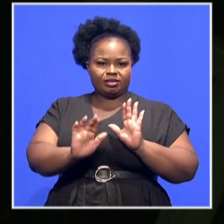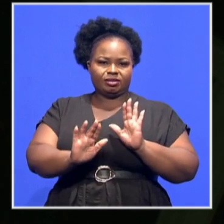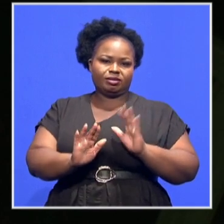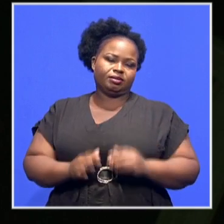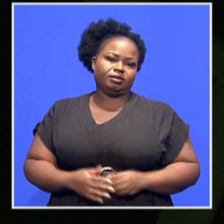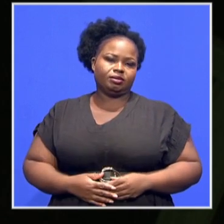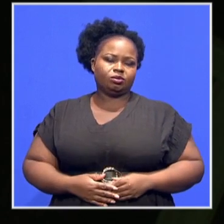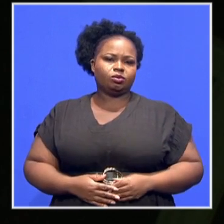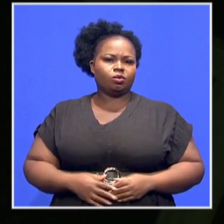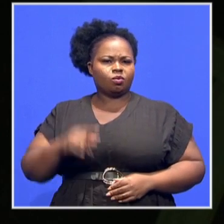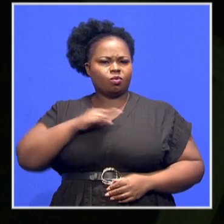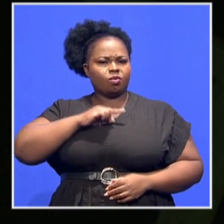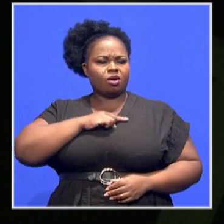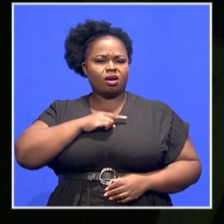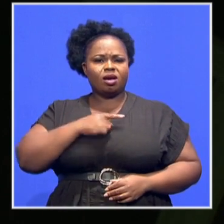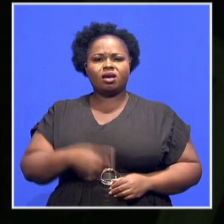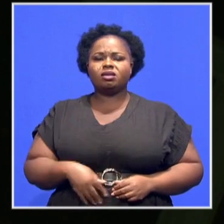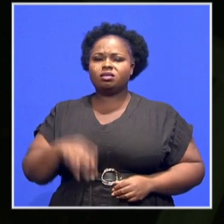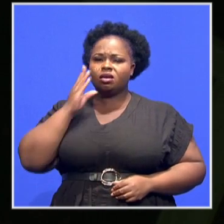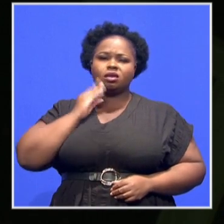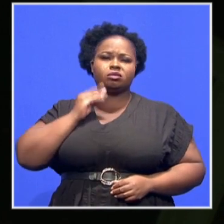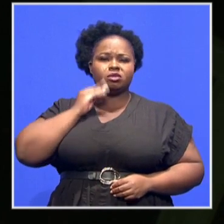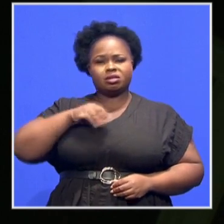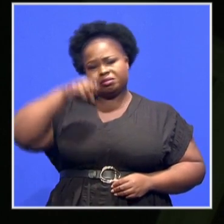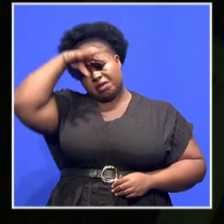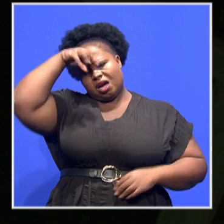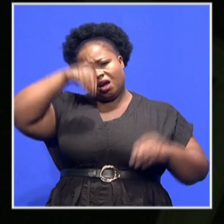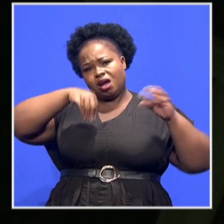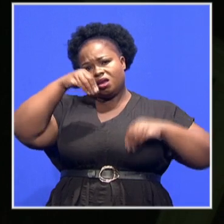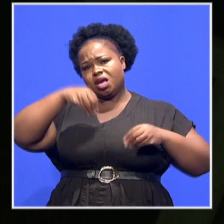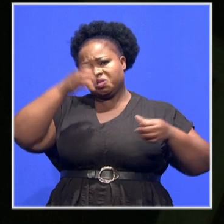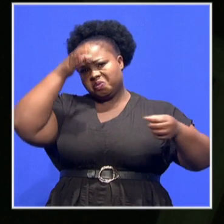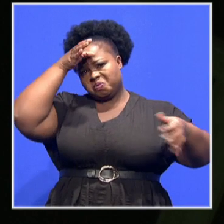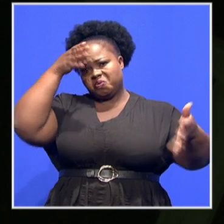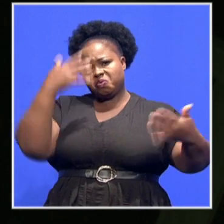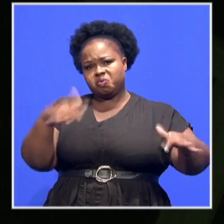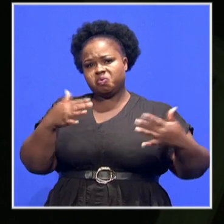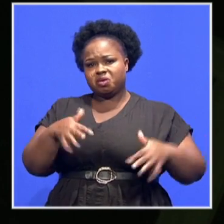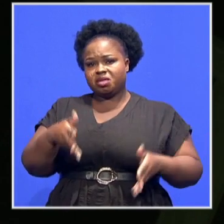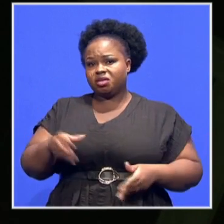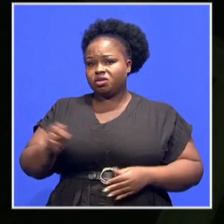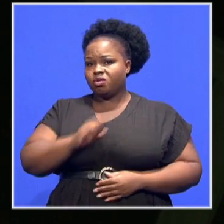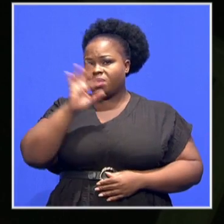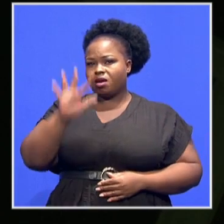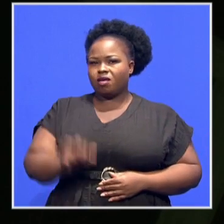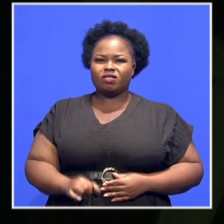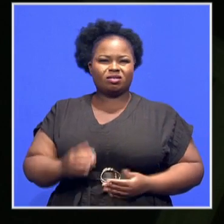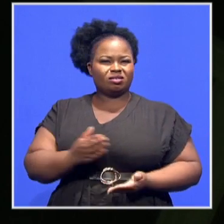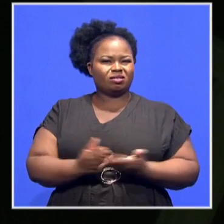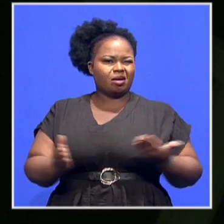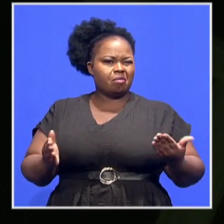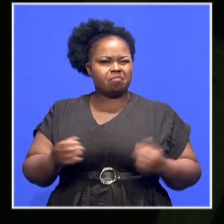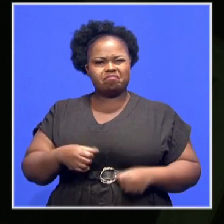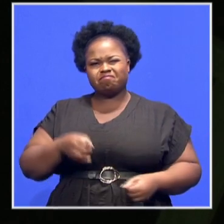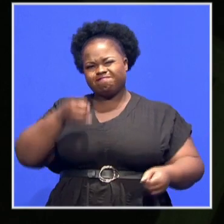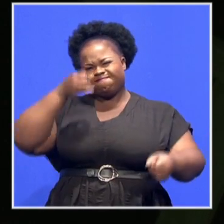the most experienced miners in the world, with unparalleled